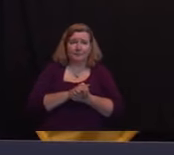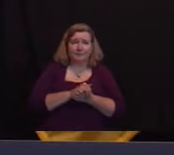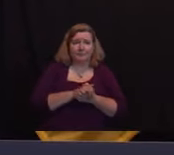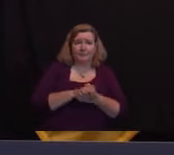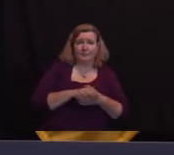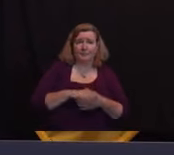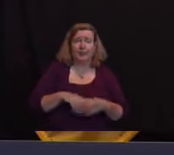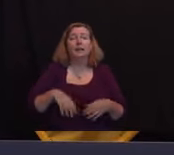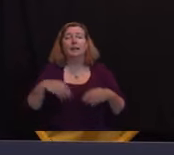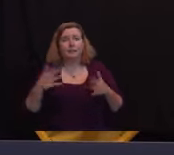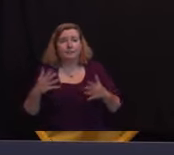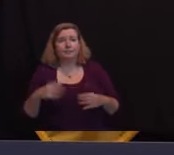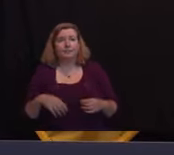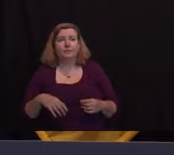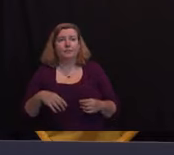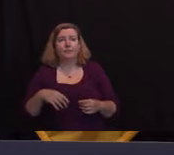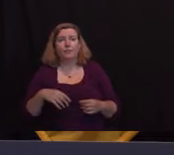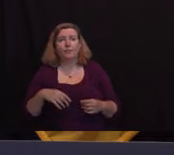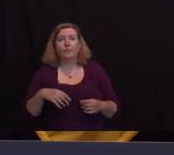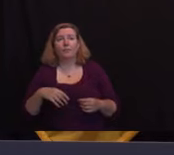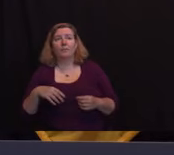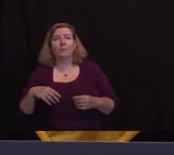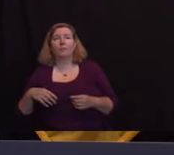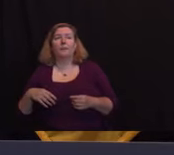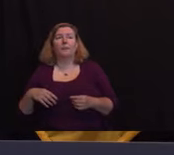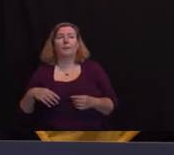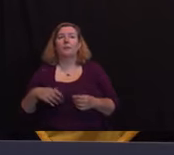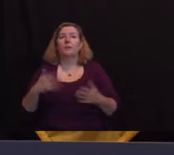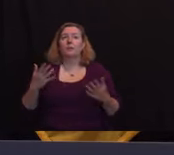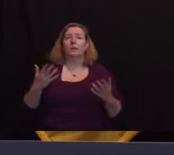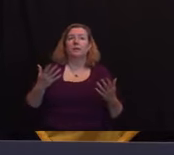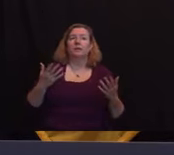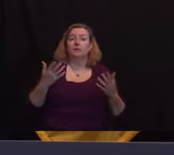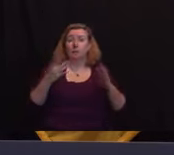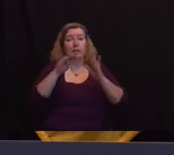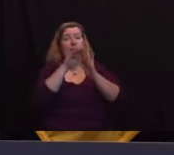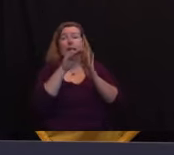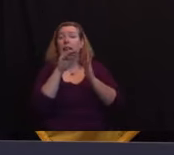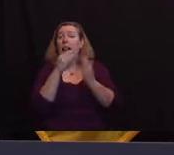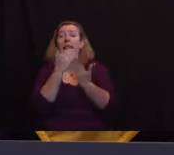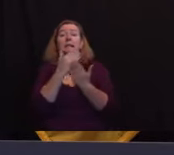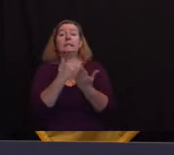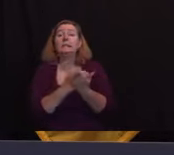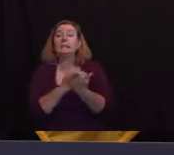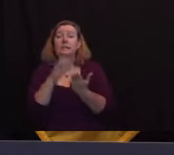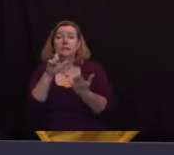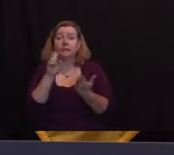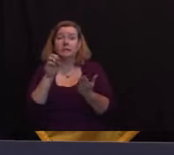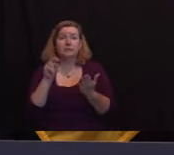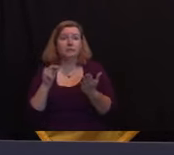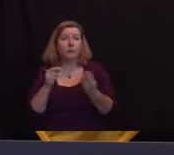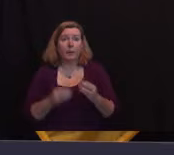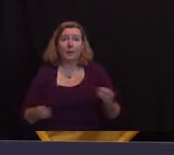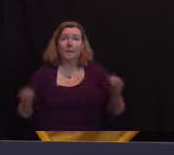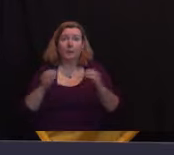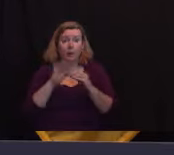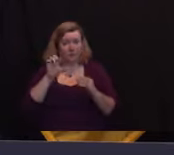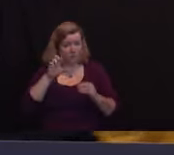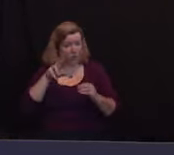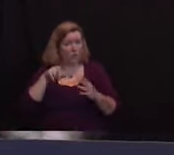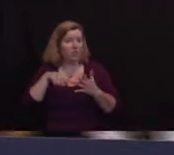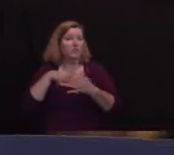just the simple less use of this means we're gonna see a higher level of flu and other respiratory than we did last year. Is that?